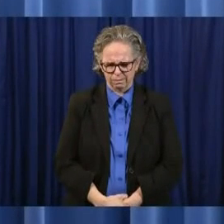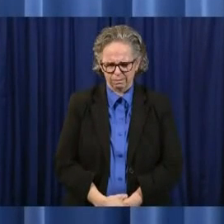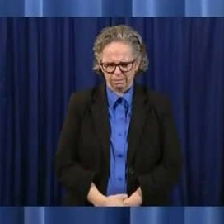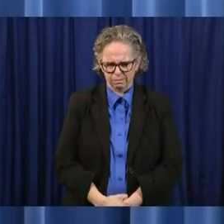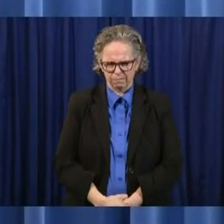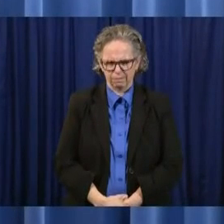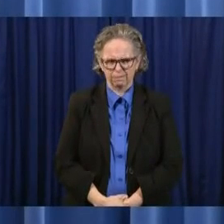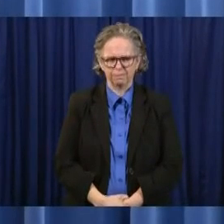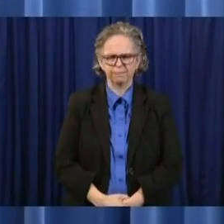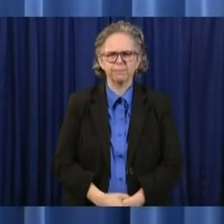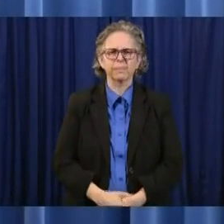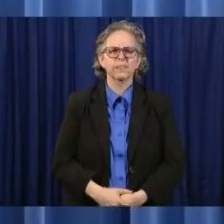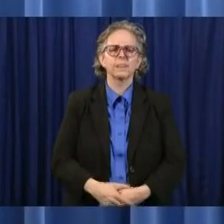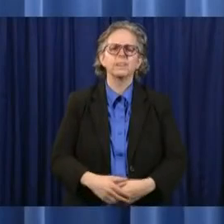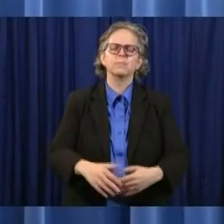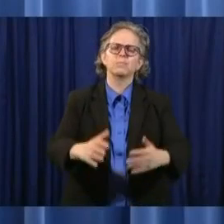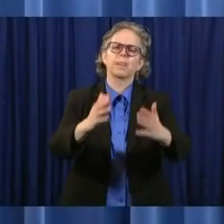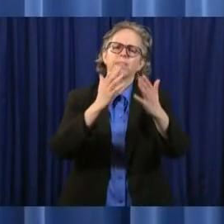Thank you.